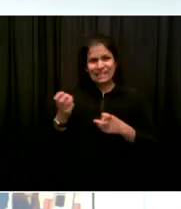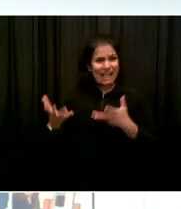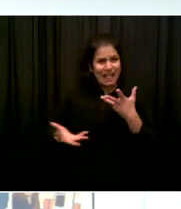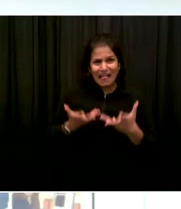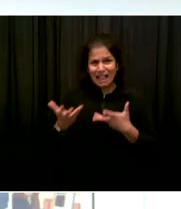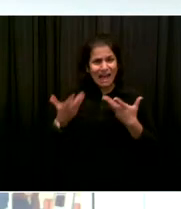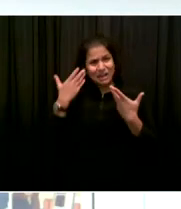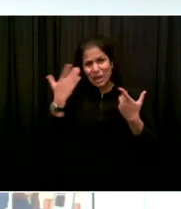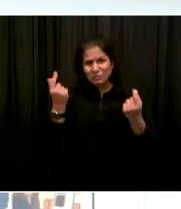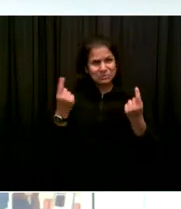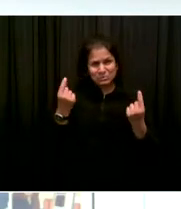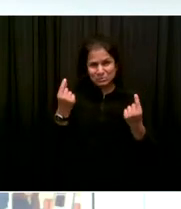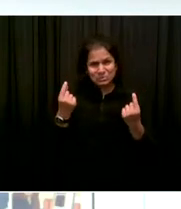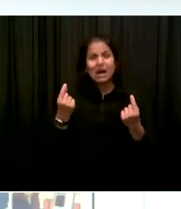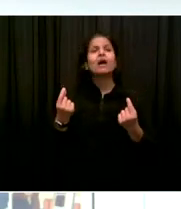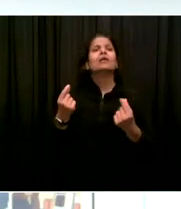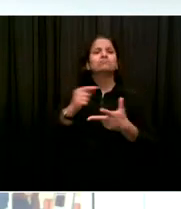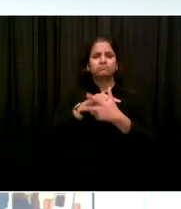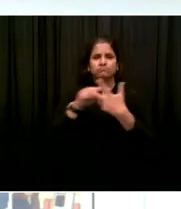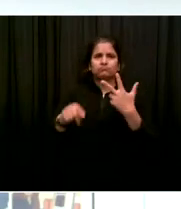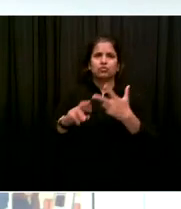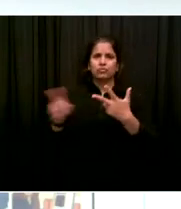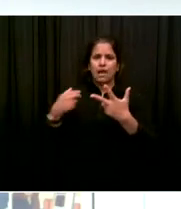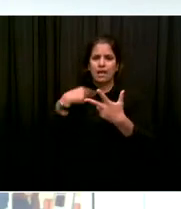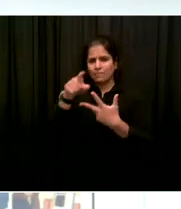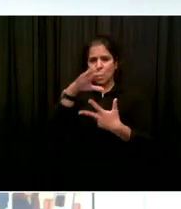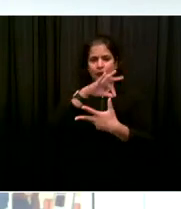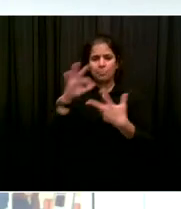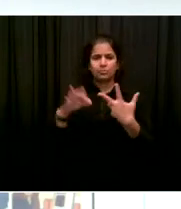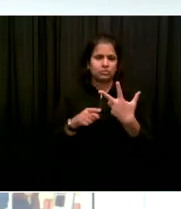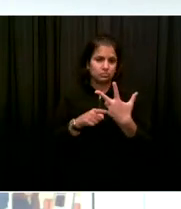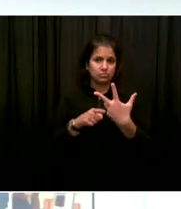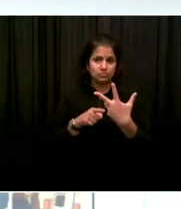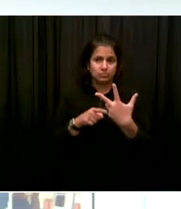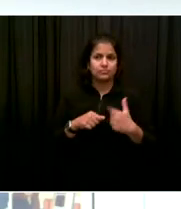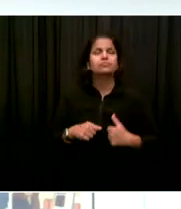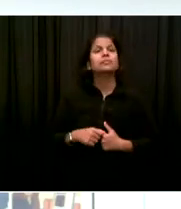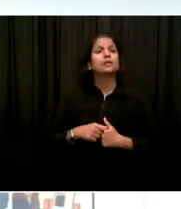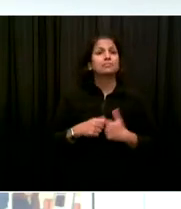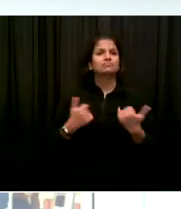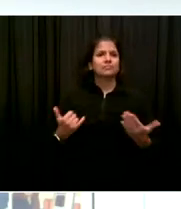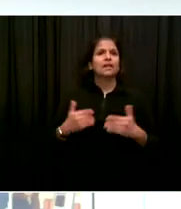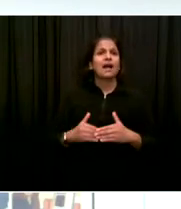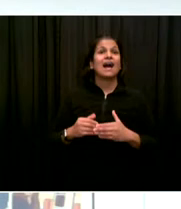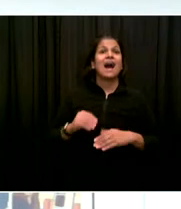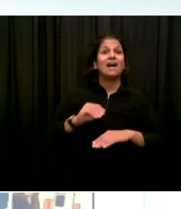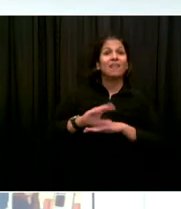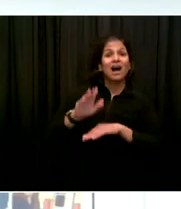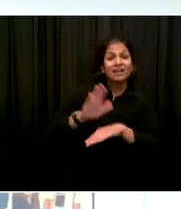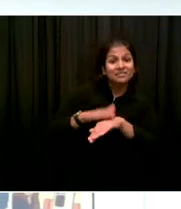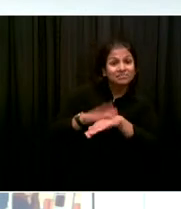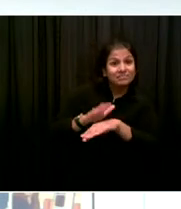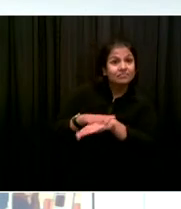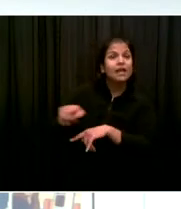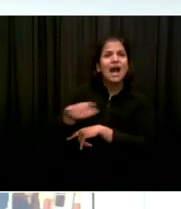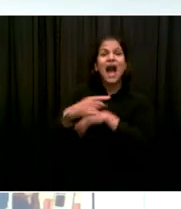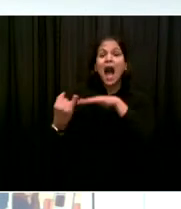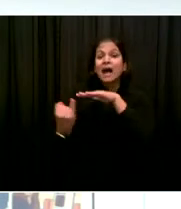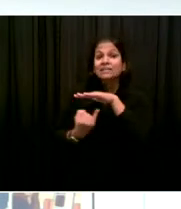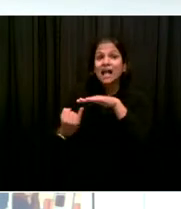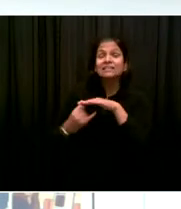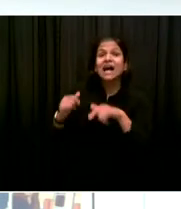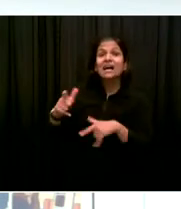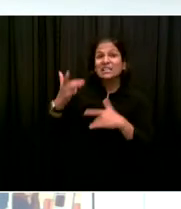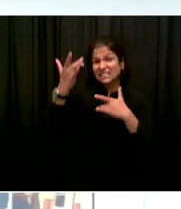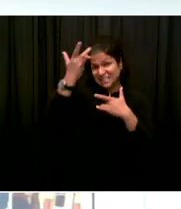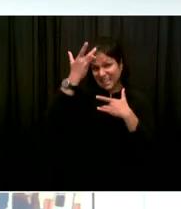I'll also just briefly comment on the guidance. First, remember it's isolation that applies to cases, and then quarantine